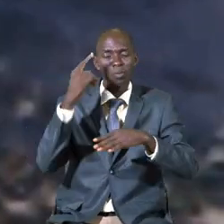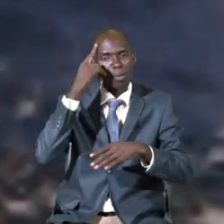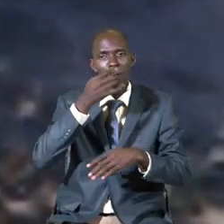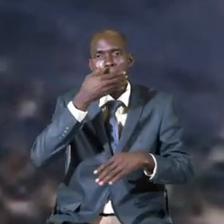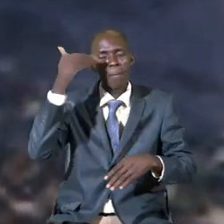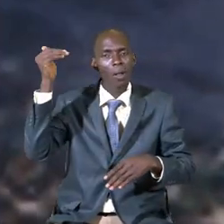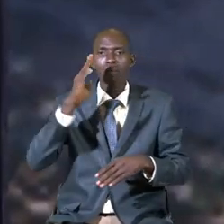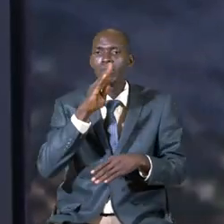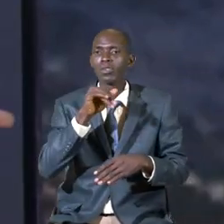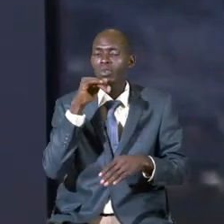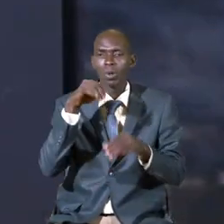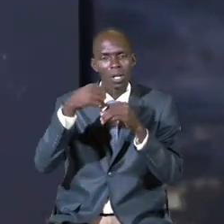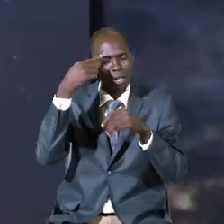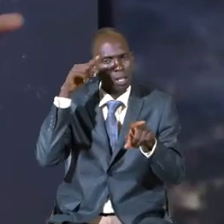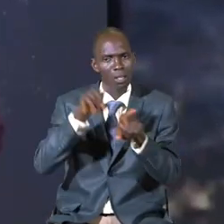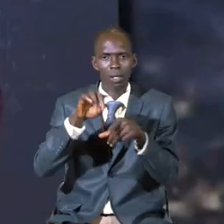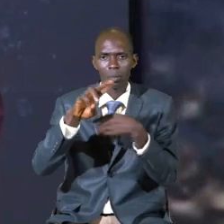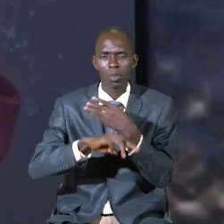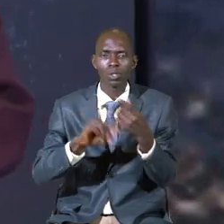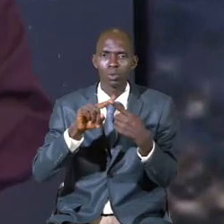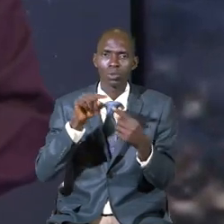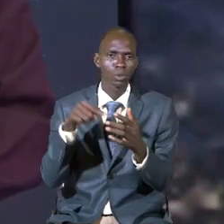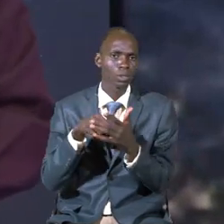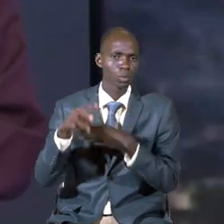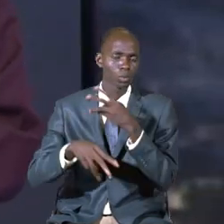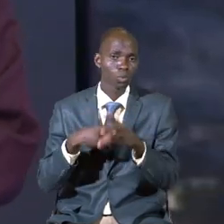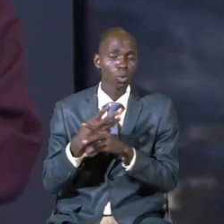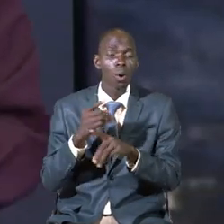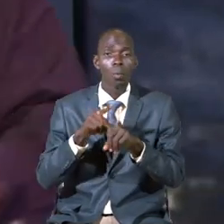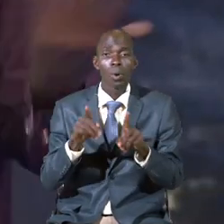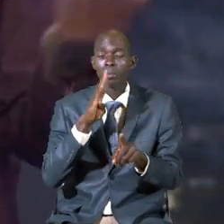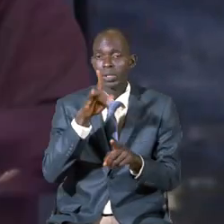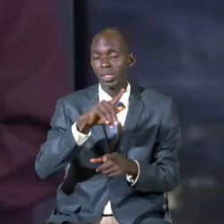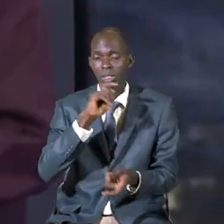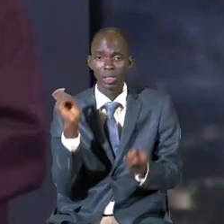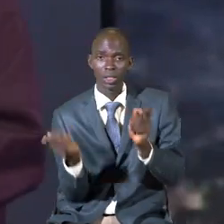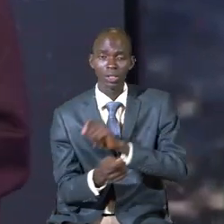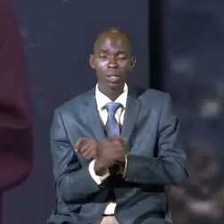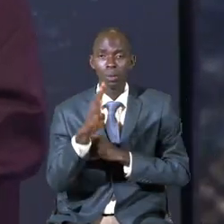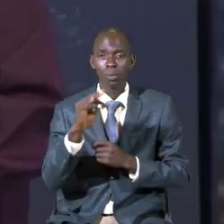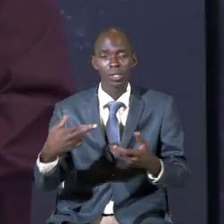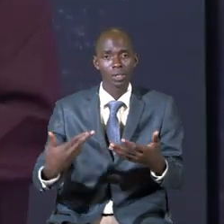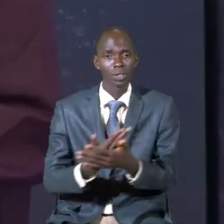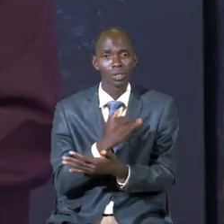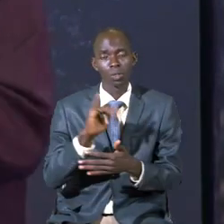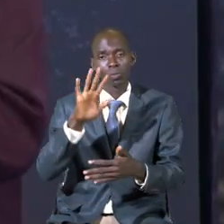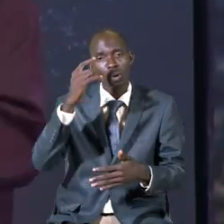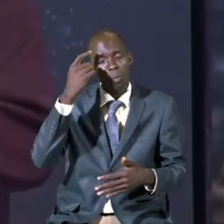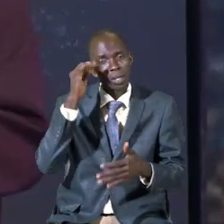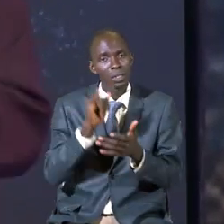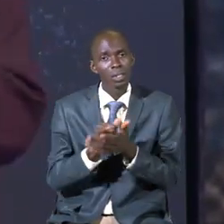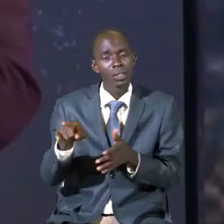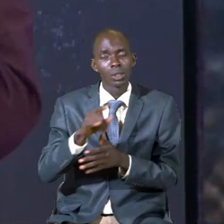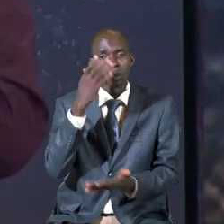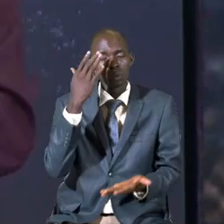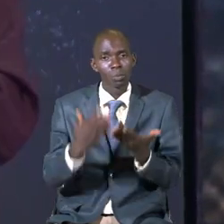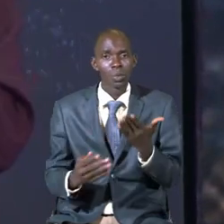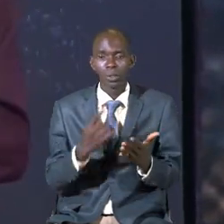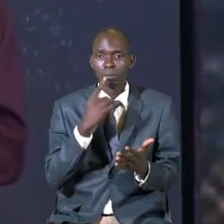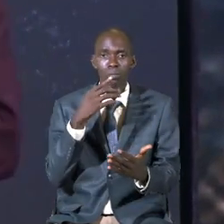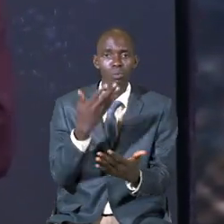this world but be transformed by the renewing of your mind that he may prove what is that good and